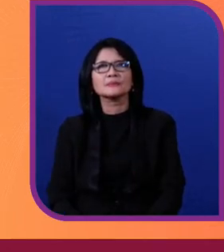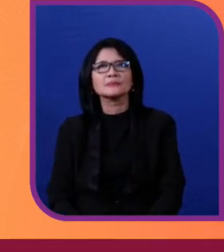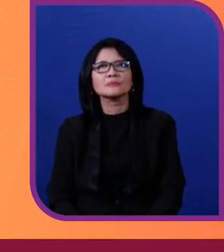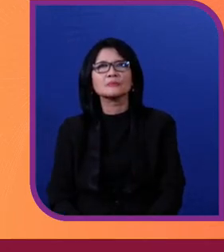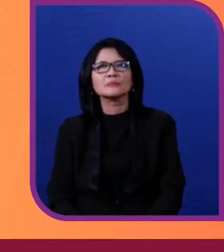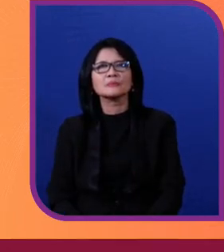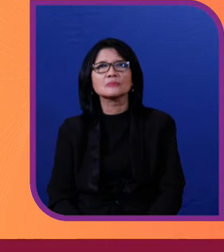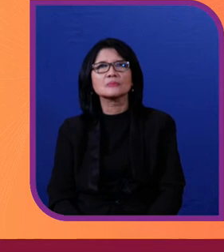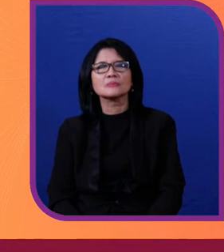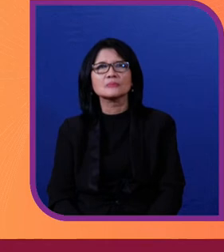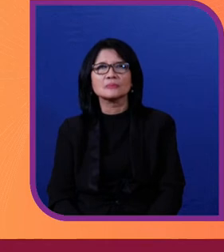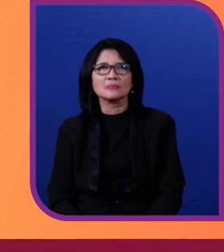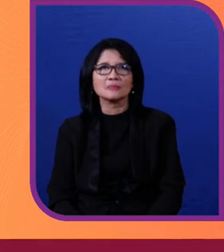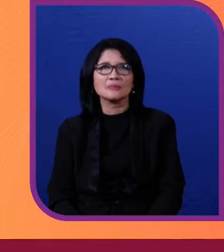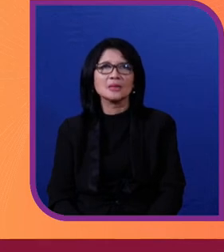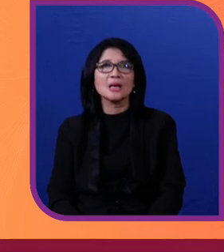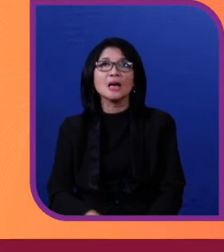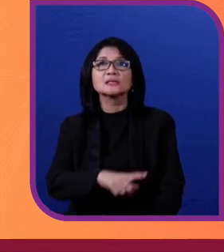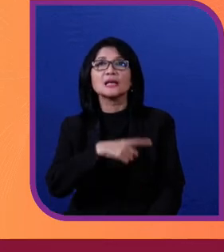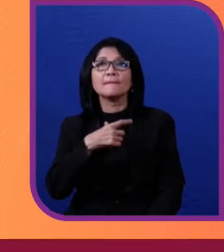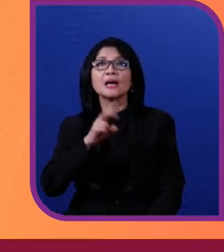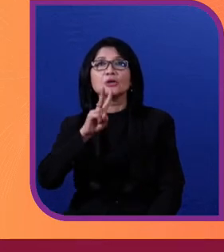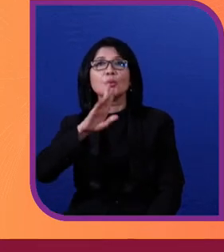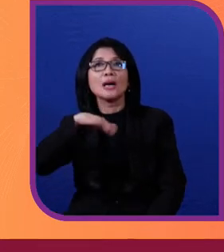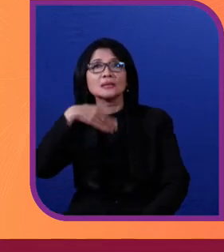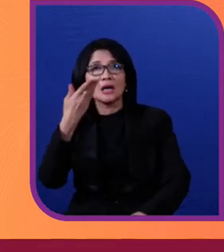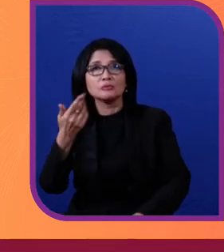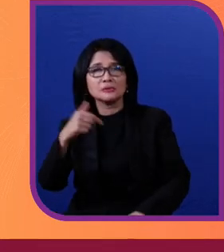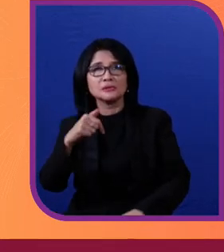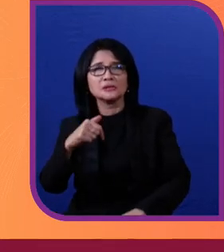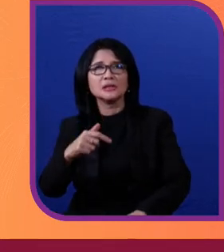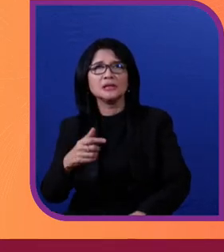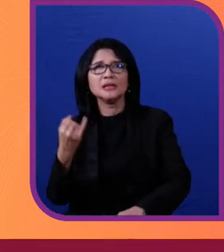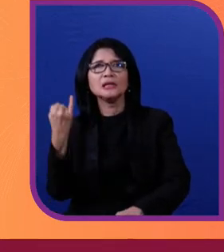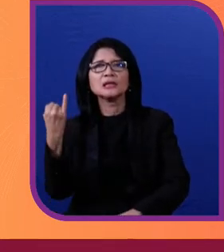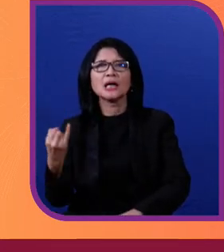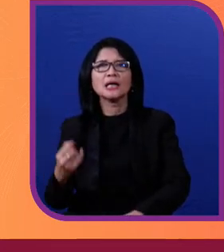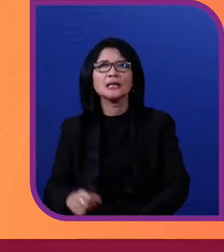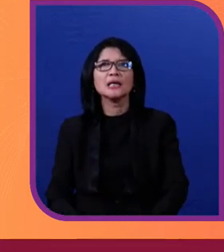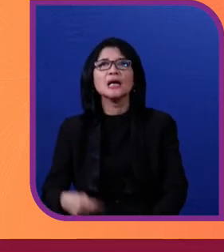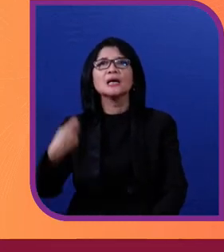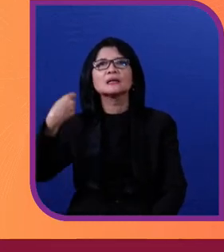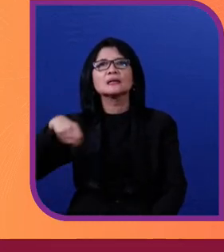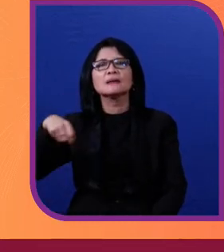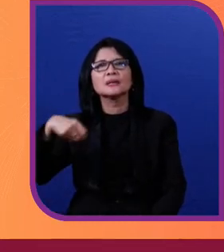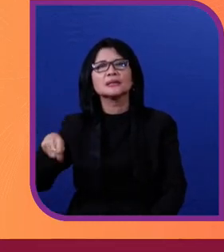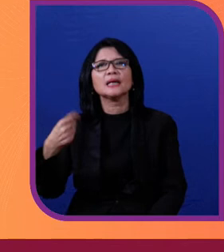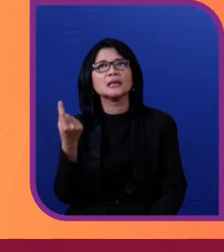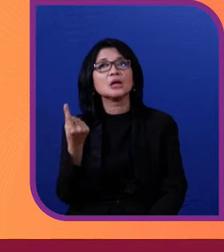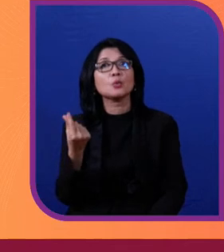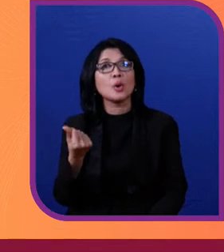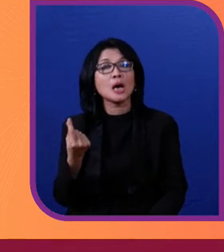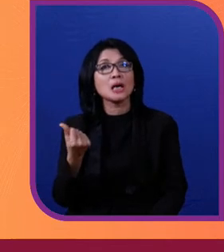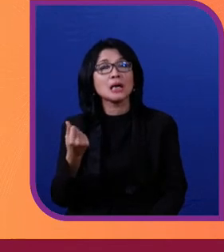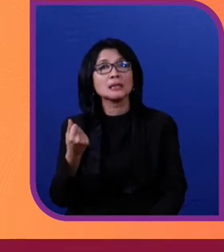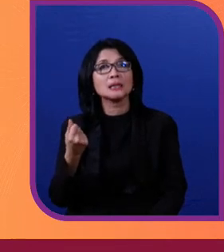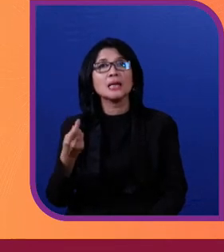ata7 years ago the Ministry of Finance and needs re-branding